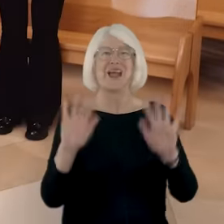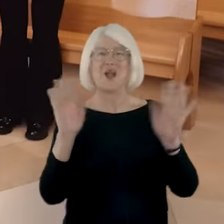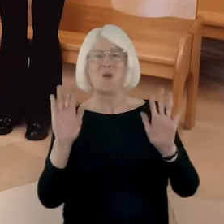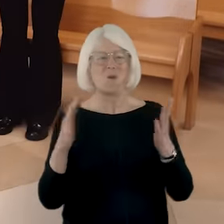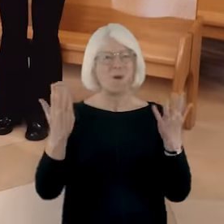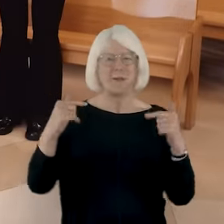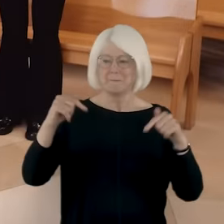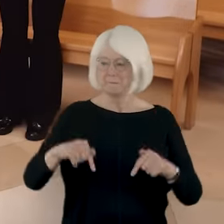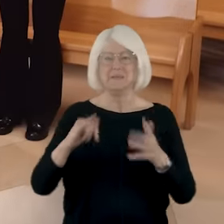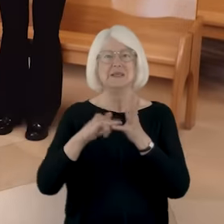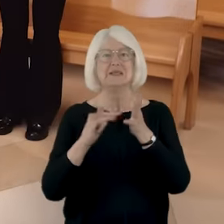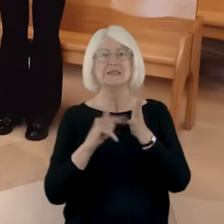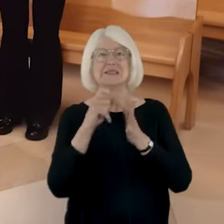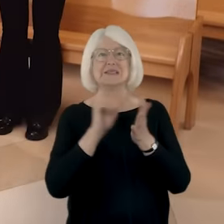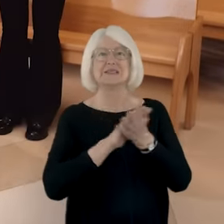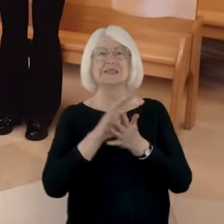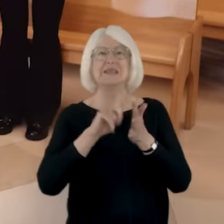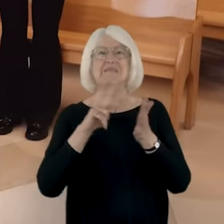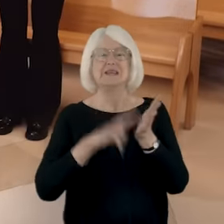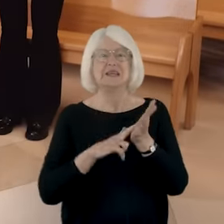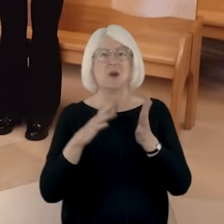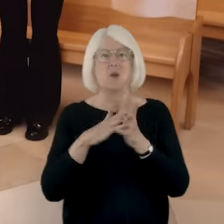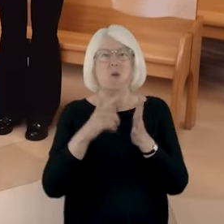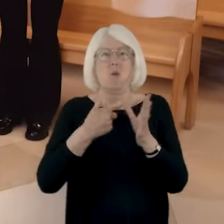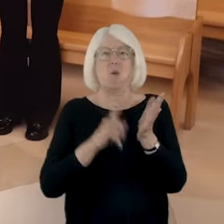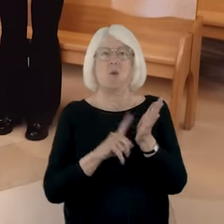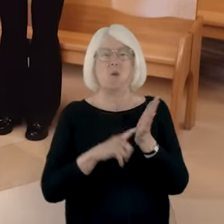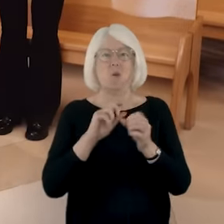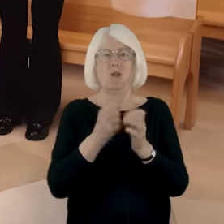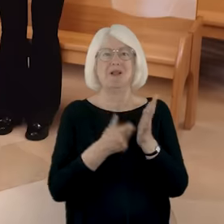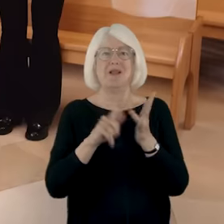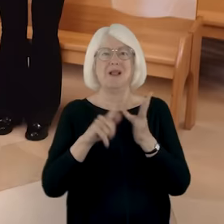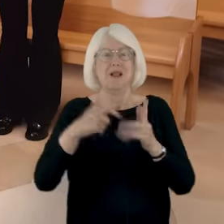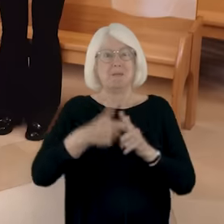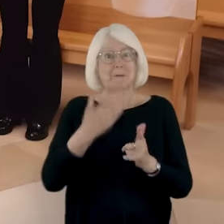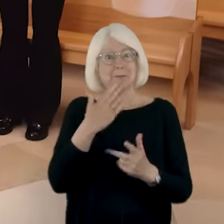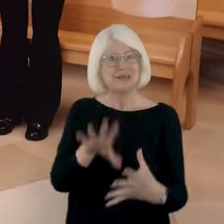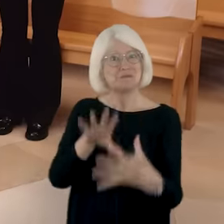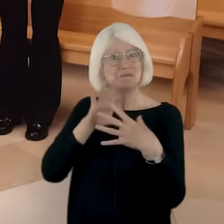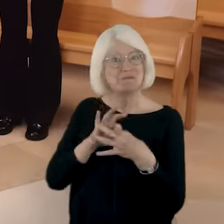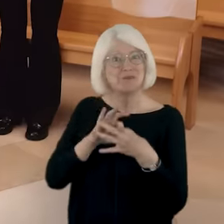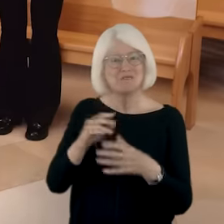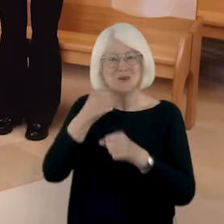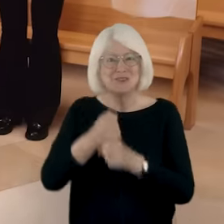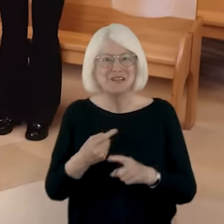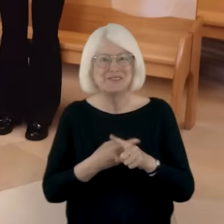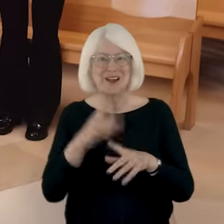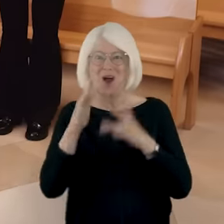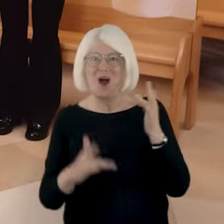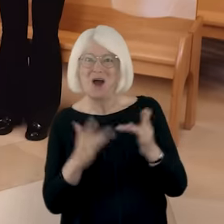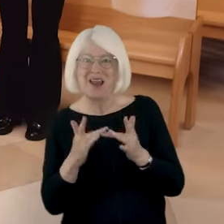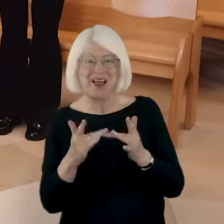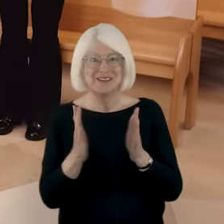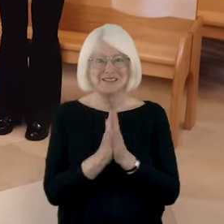Hello and welcome to St Stephen Walbrook. Please do join us for the Church of England's national online service this